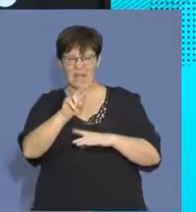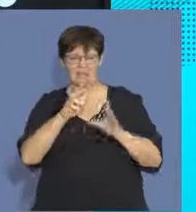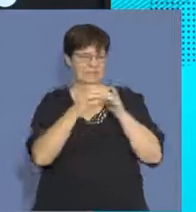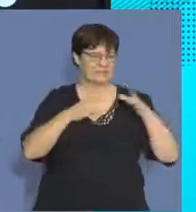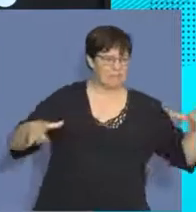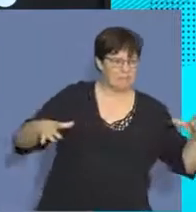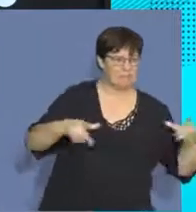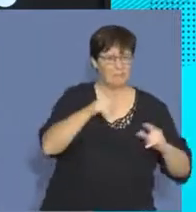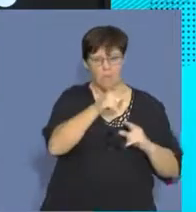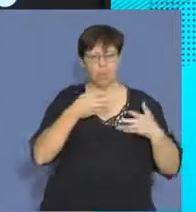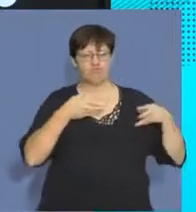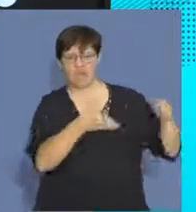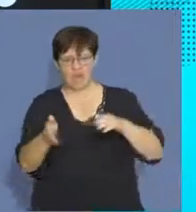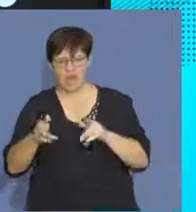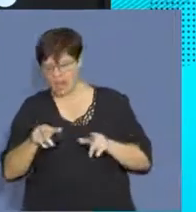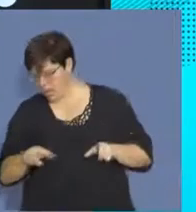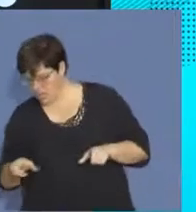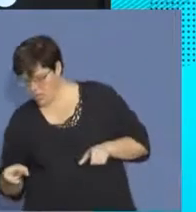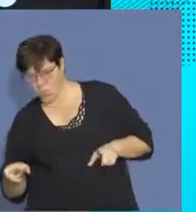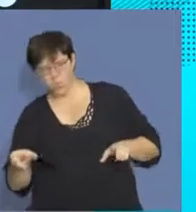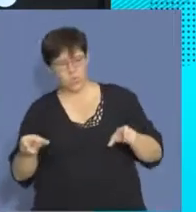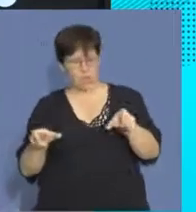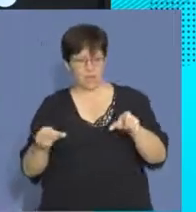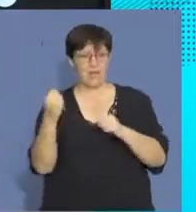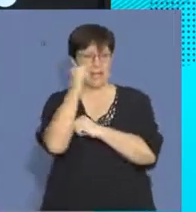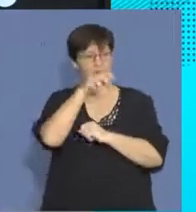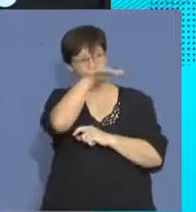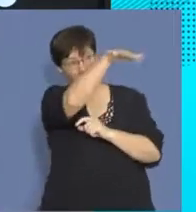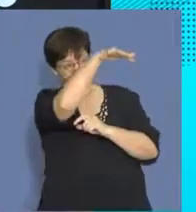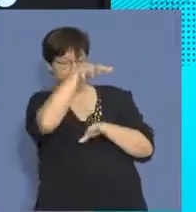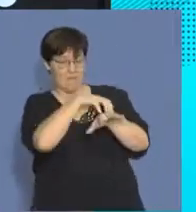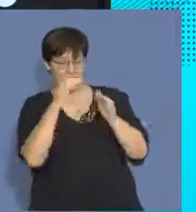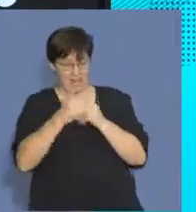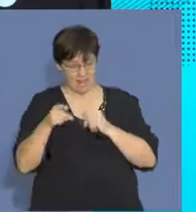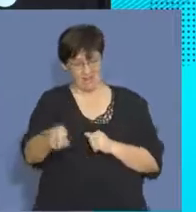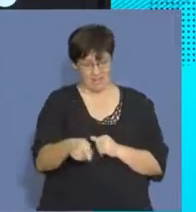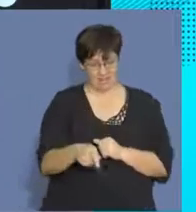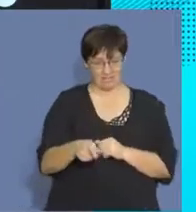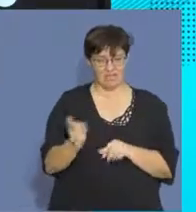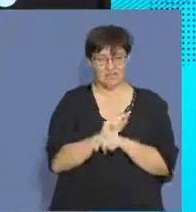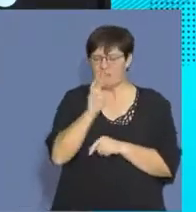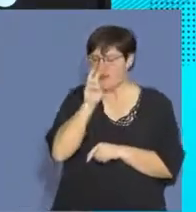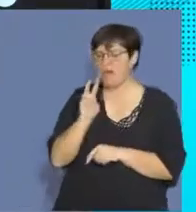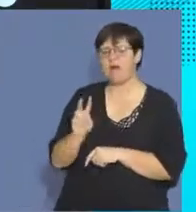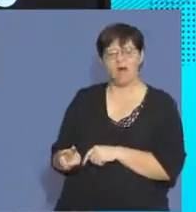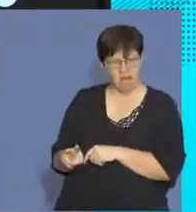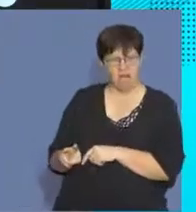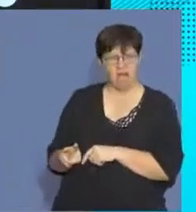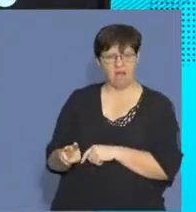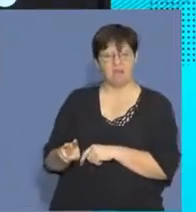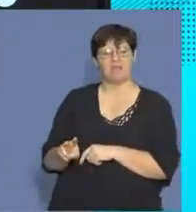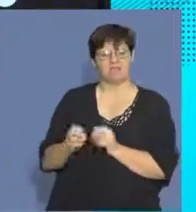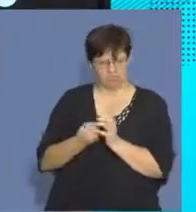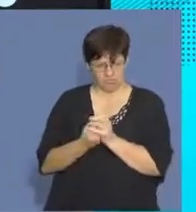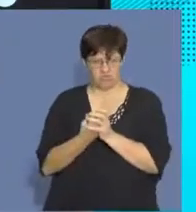dam or to a river alongside an industrial area or a farm. During that period, we see an excessive algal